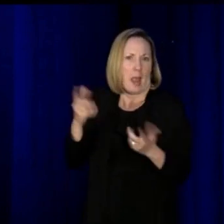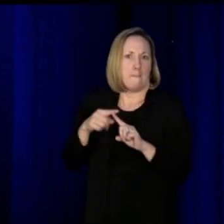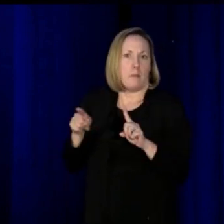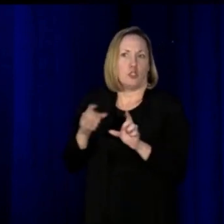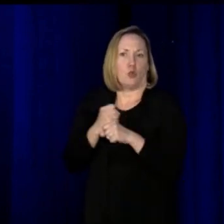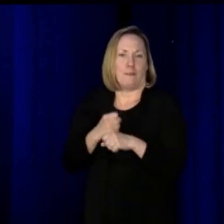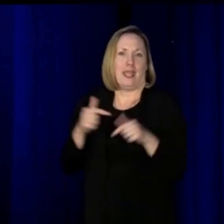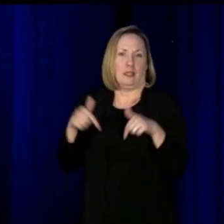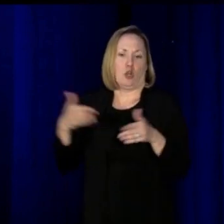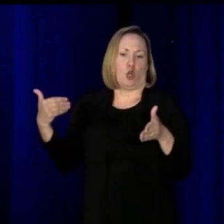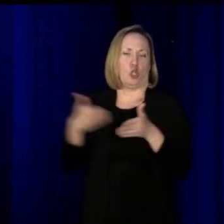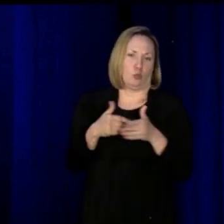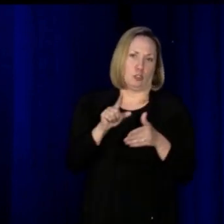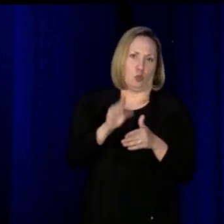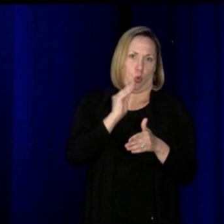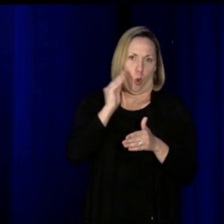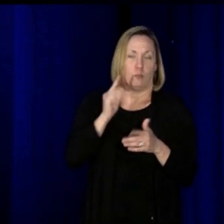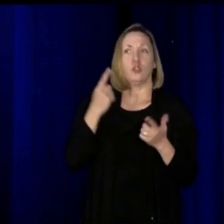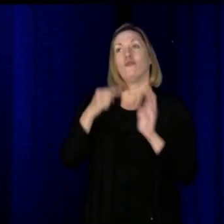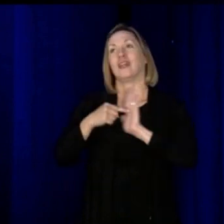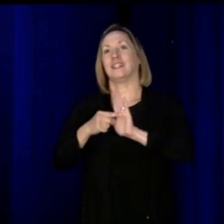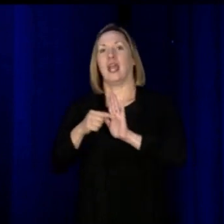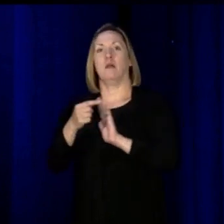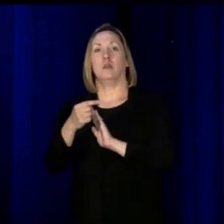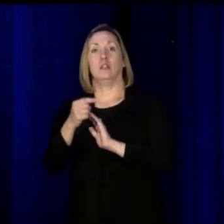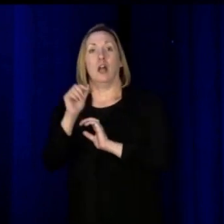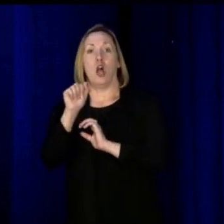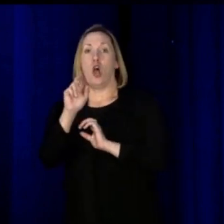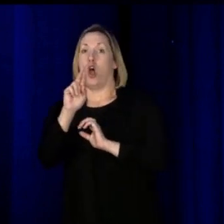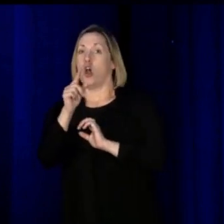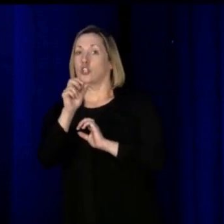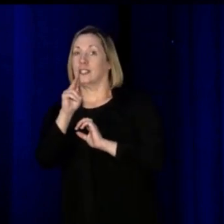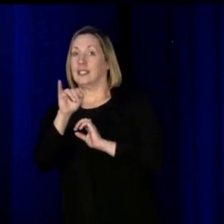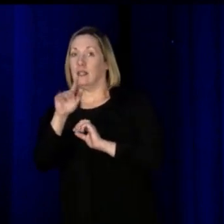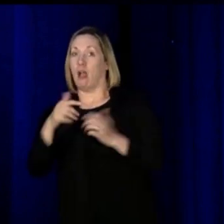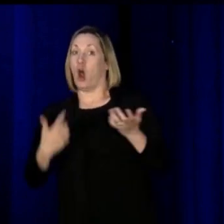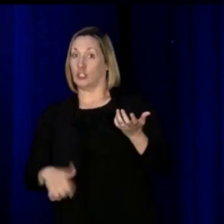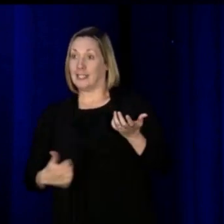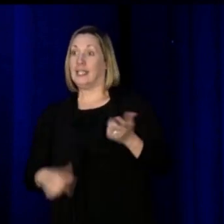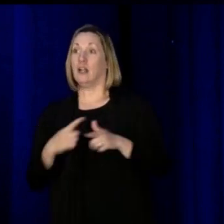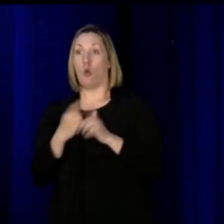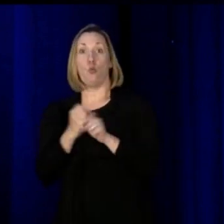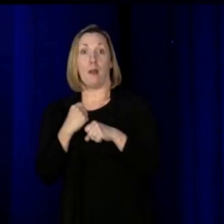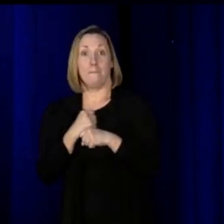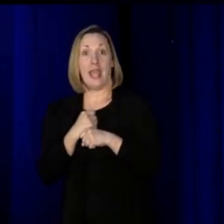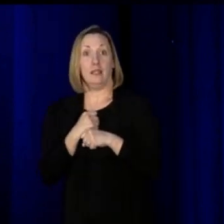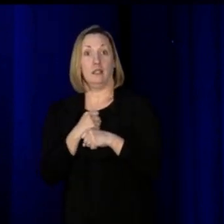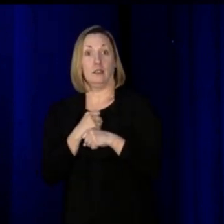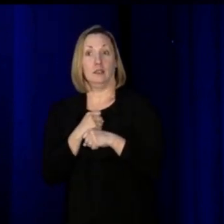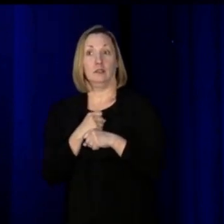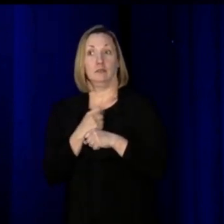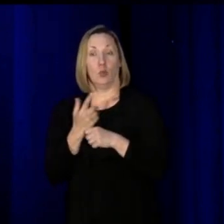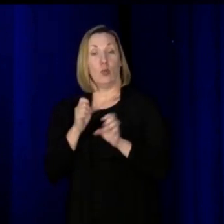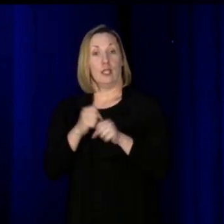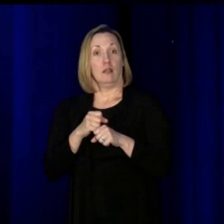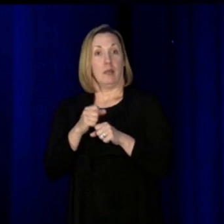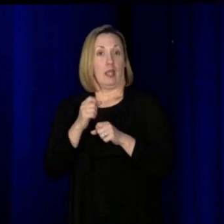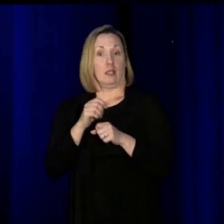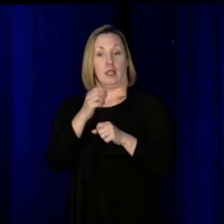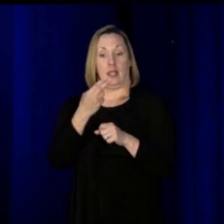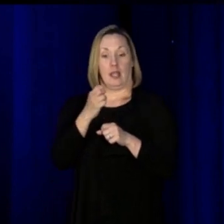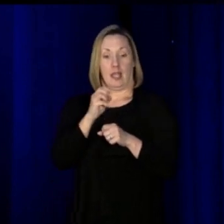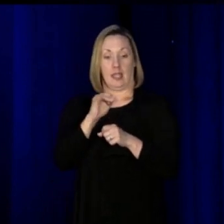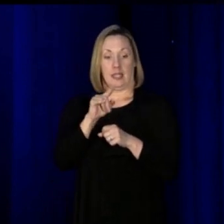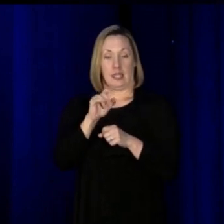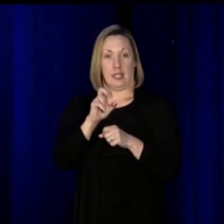in Argentina, we are producing Heineken, so the Heineken that I drink in Argentina is not the same Heineken, or it's not technically the